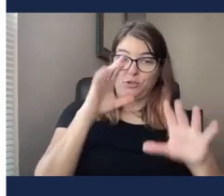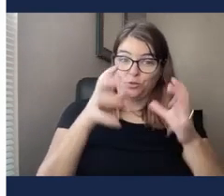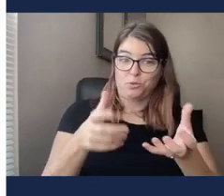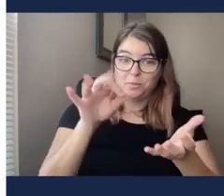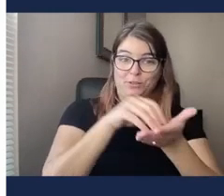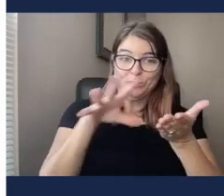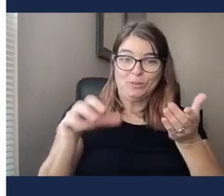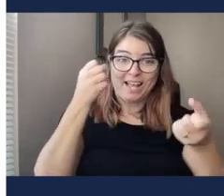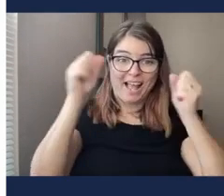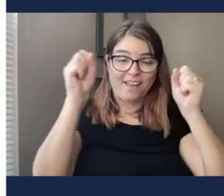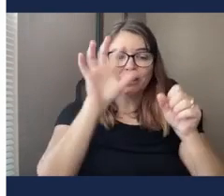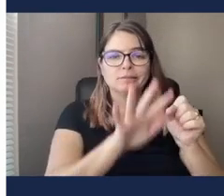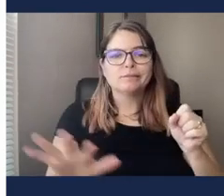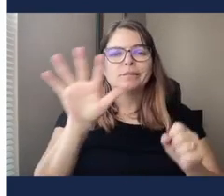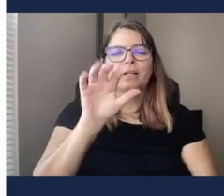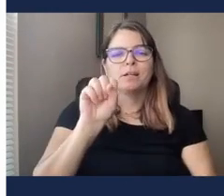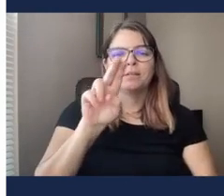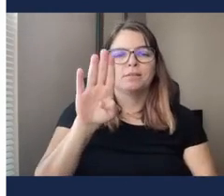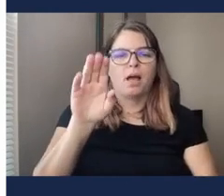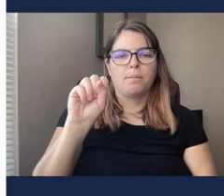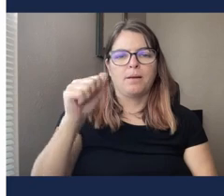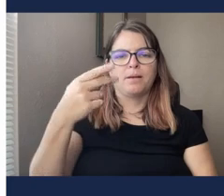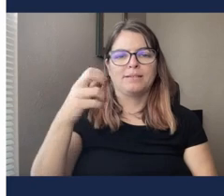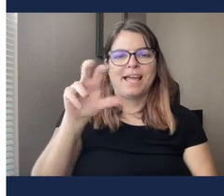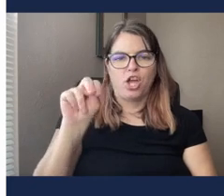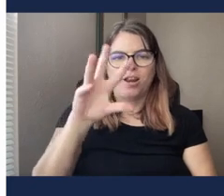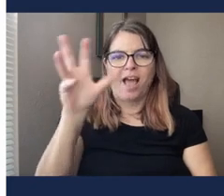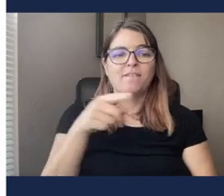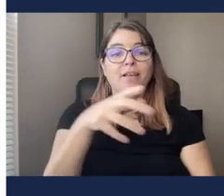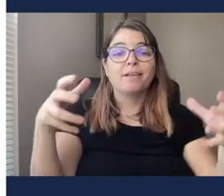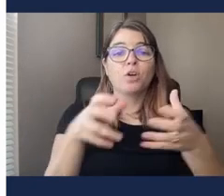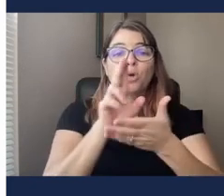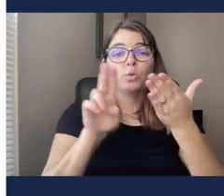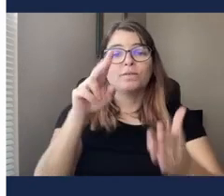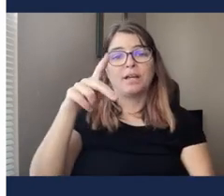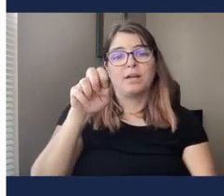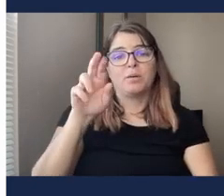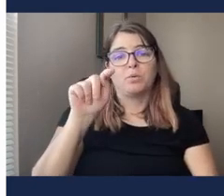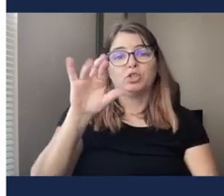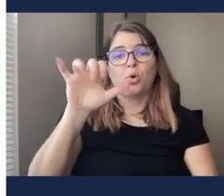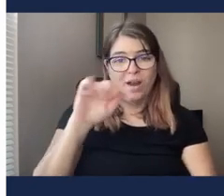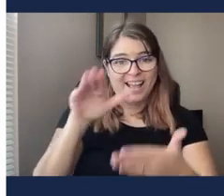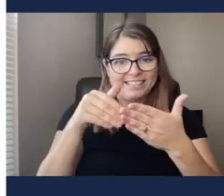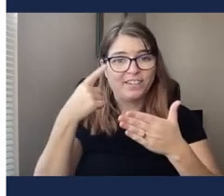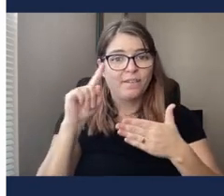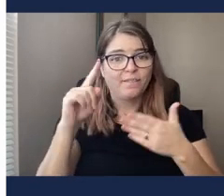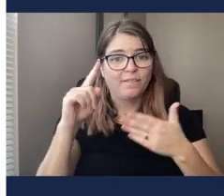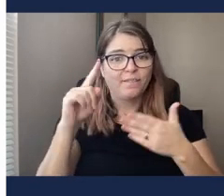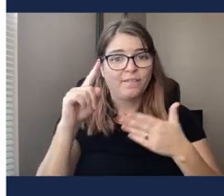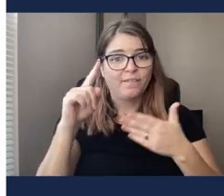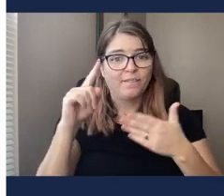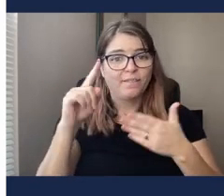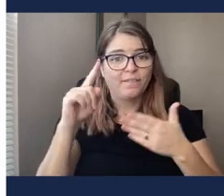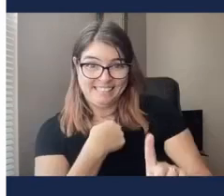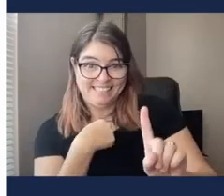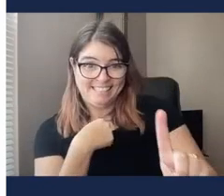around sub-Saharan Africa gathered at the University of Pretoria's Center for Human Rights. You see me with a